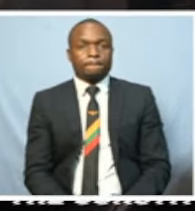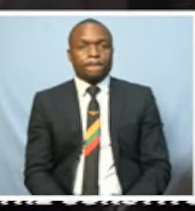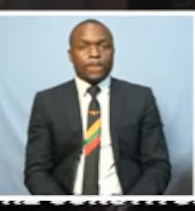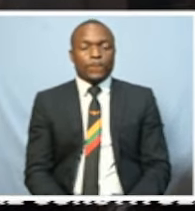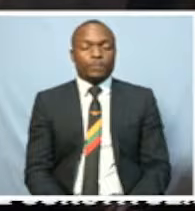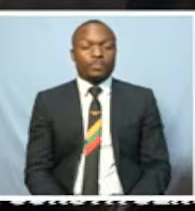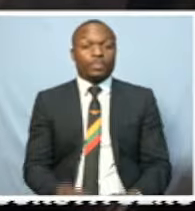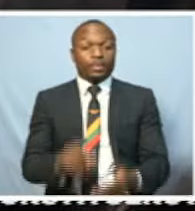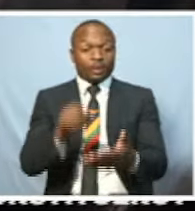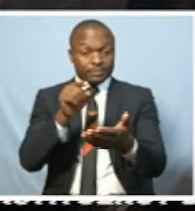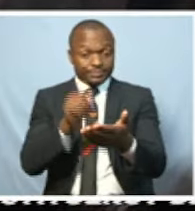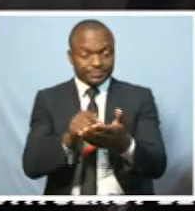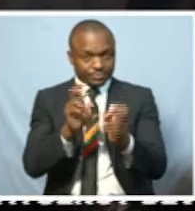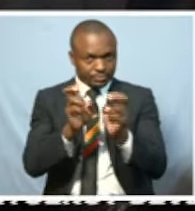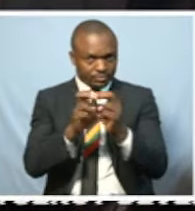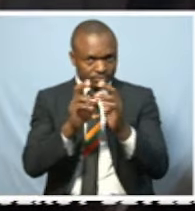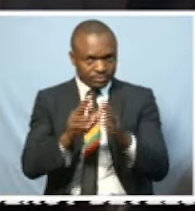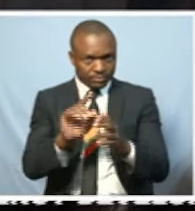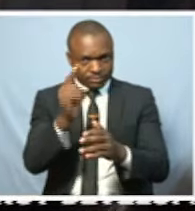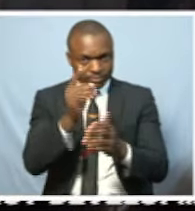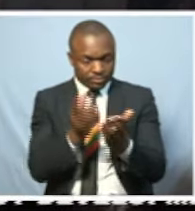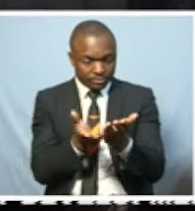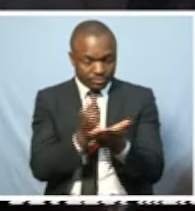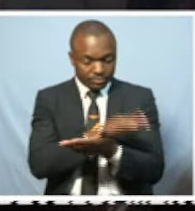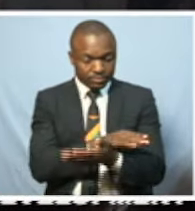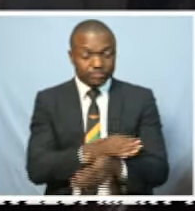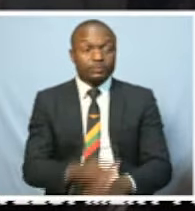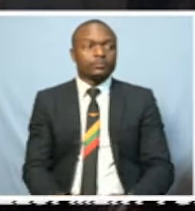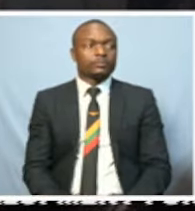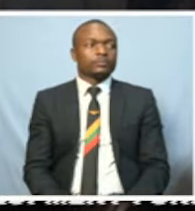So this contract, the second page,